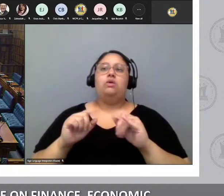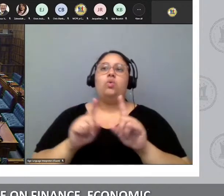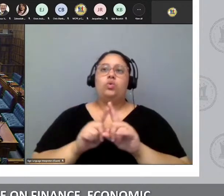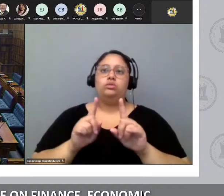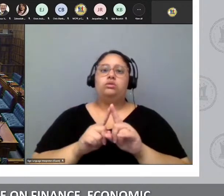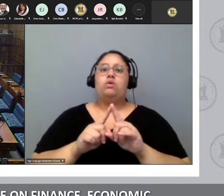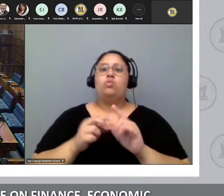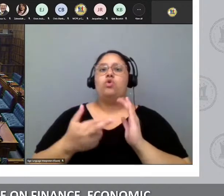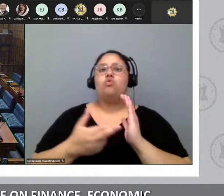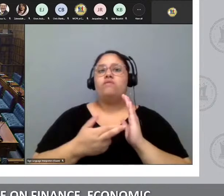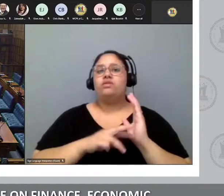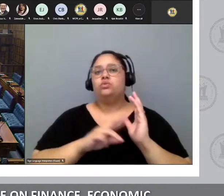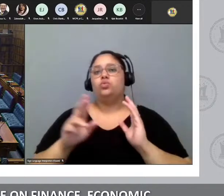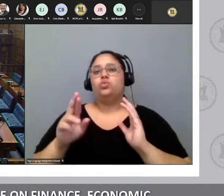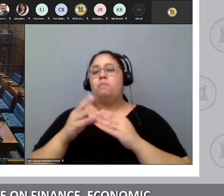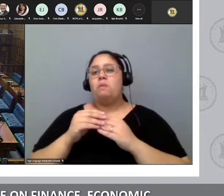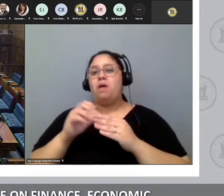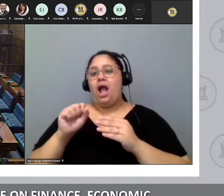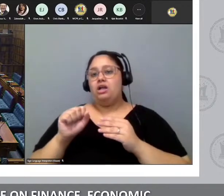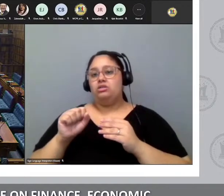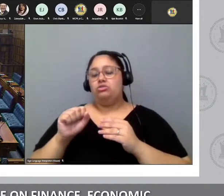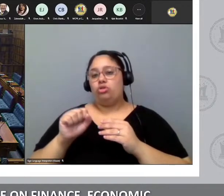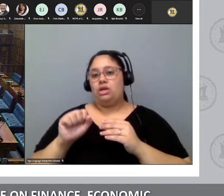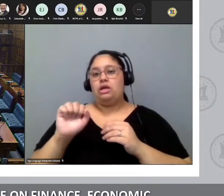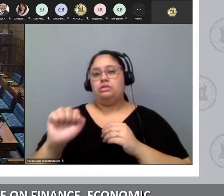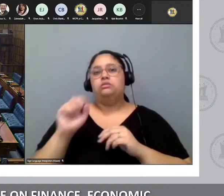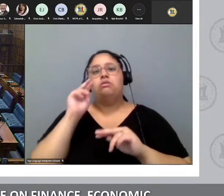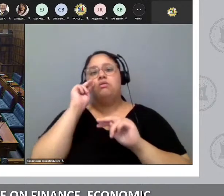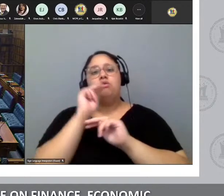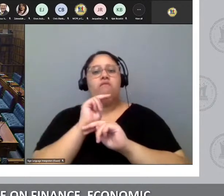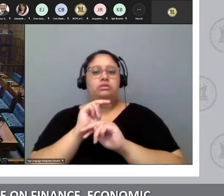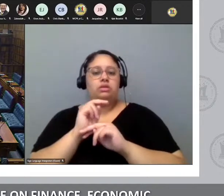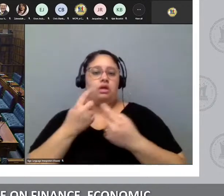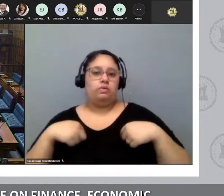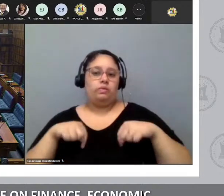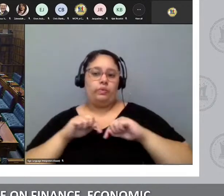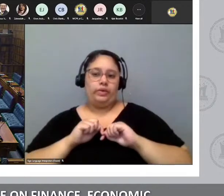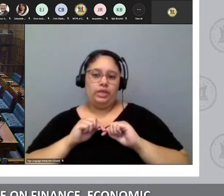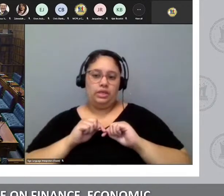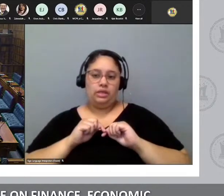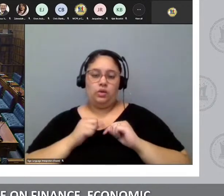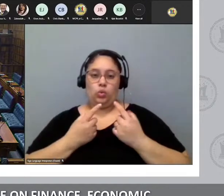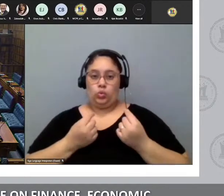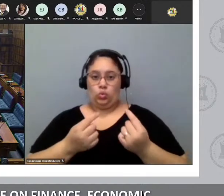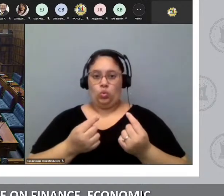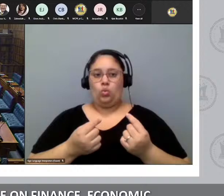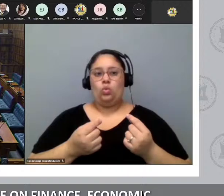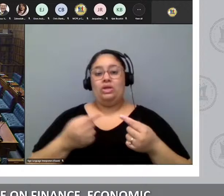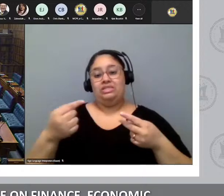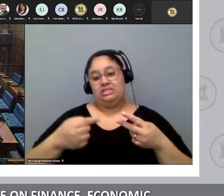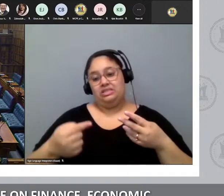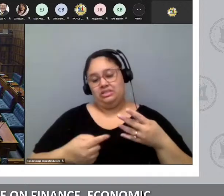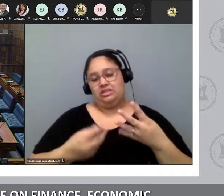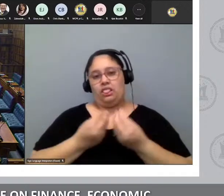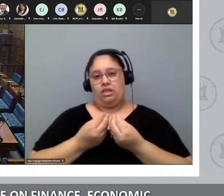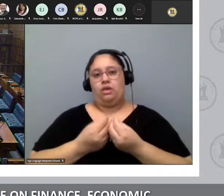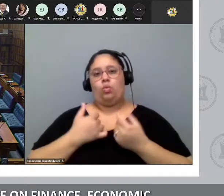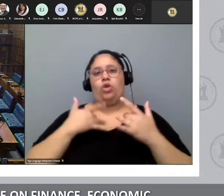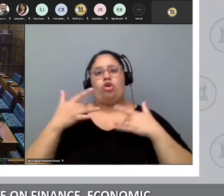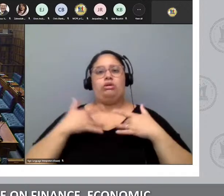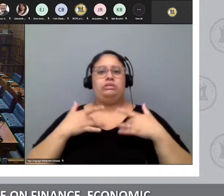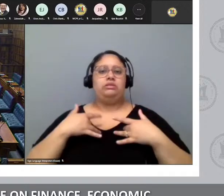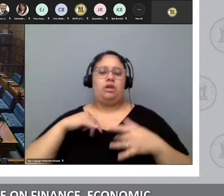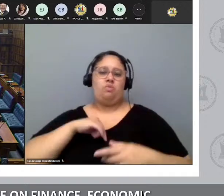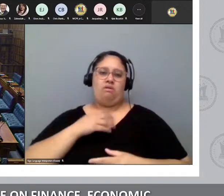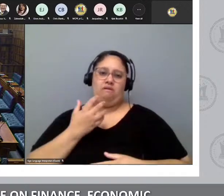referenced by member Andreas with the oversight that we're in these were the things that we were concerned